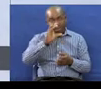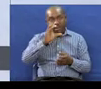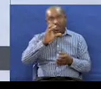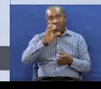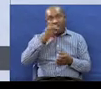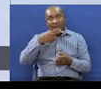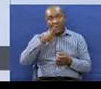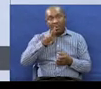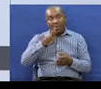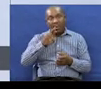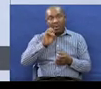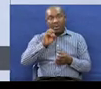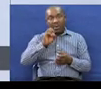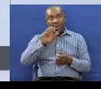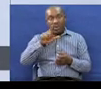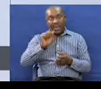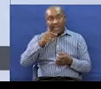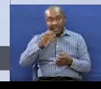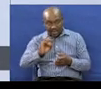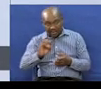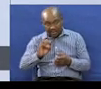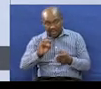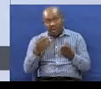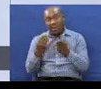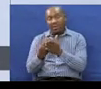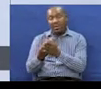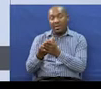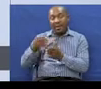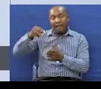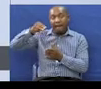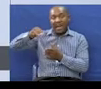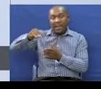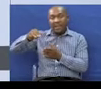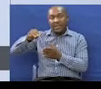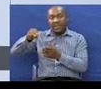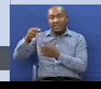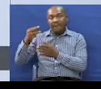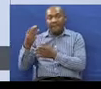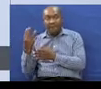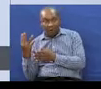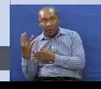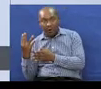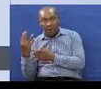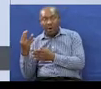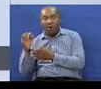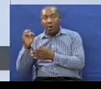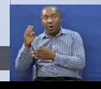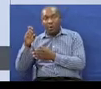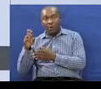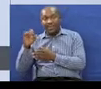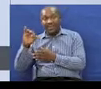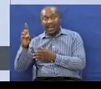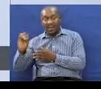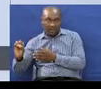potassium chlorate. Now, our chemicals, it is potassium chlorate. The chemicals that you're going to use, it is potassium